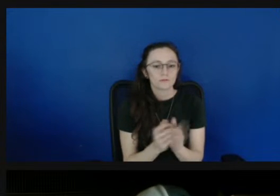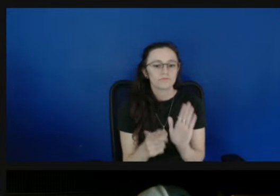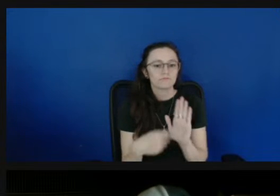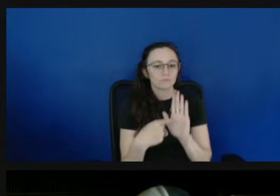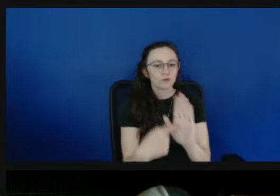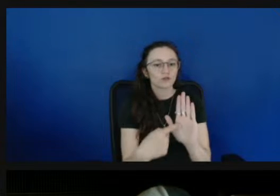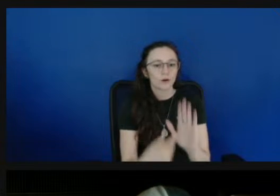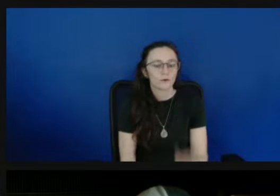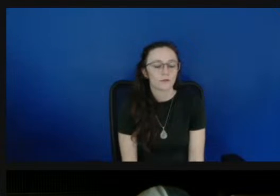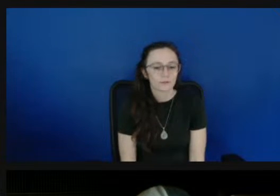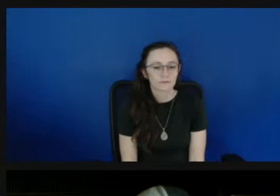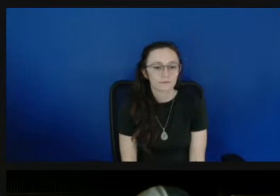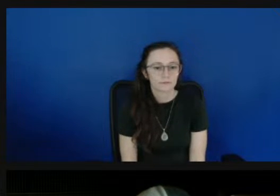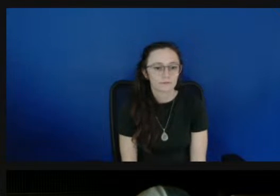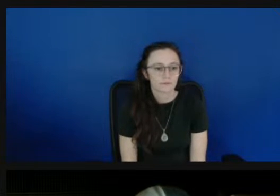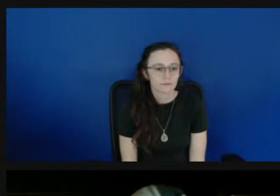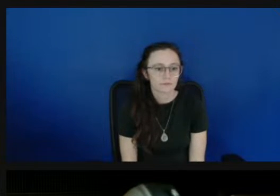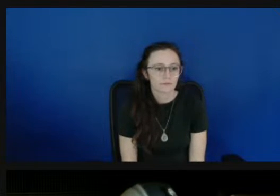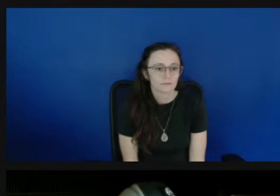let's see how,